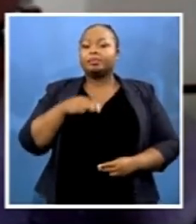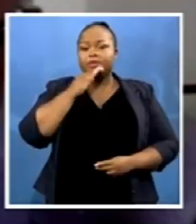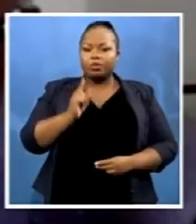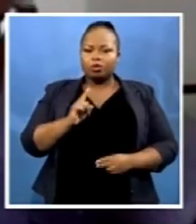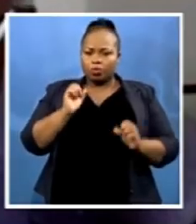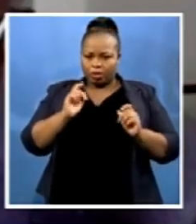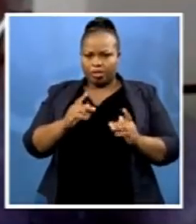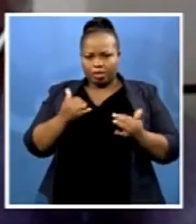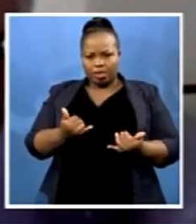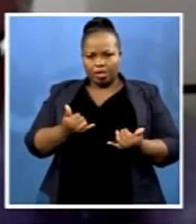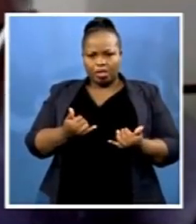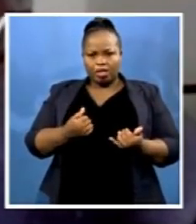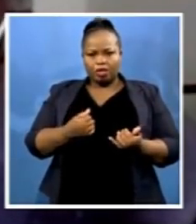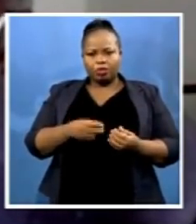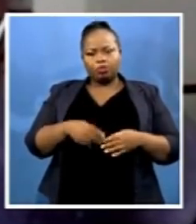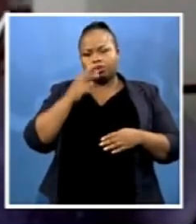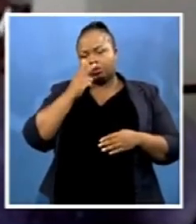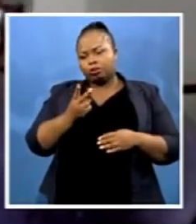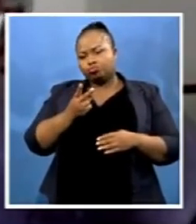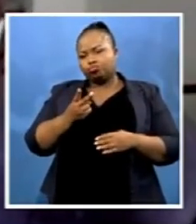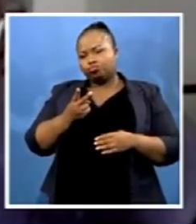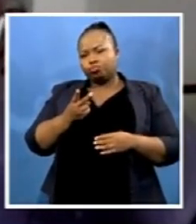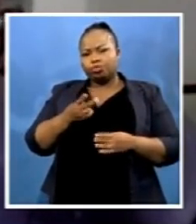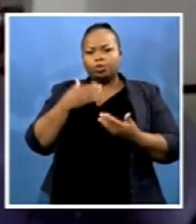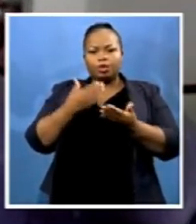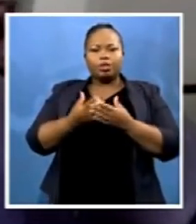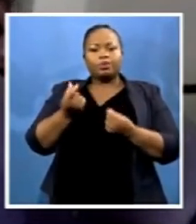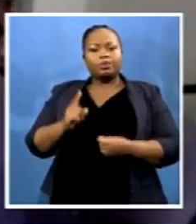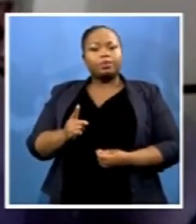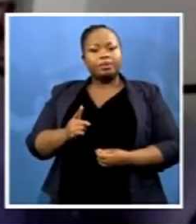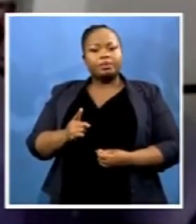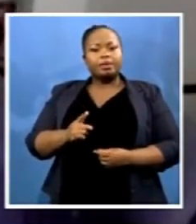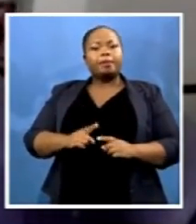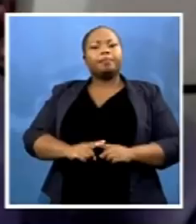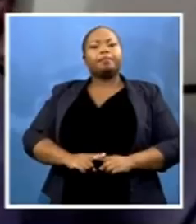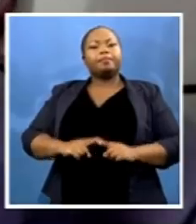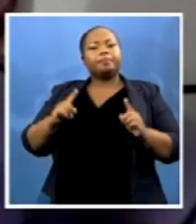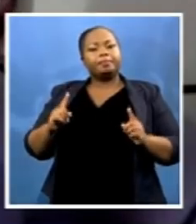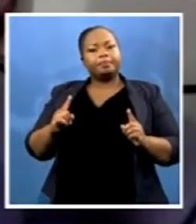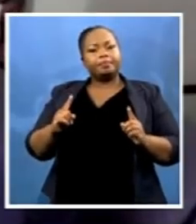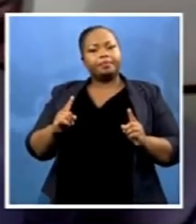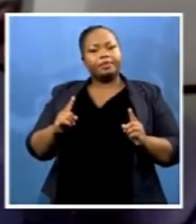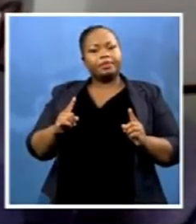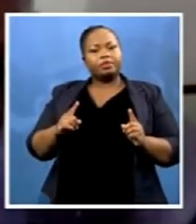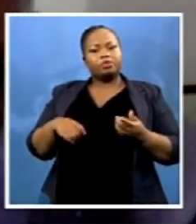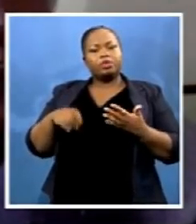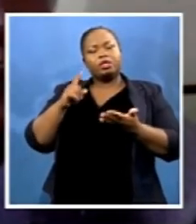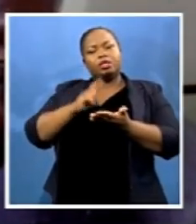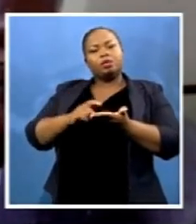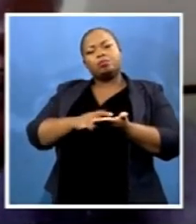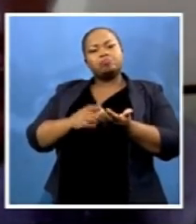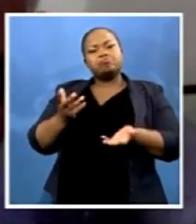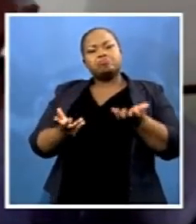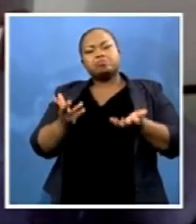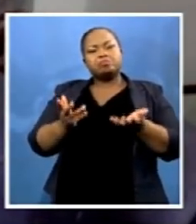can do. But within that, then we have to recalibrate our advice, because we had a pure thing, lock everything down. Now the